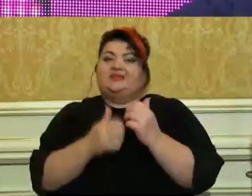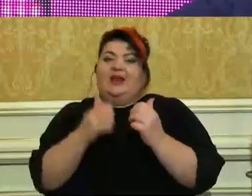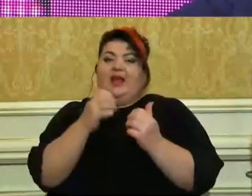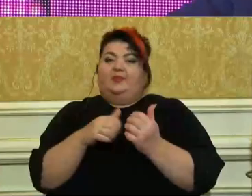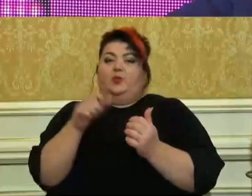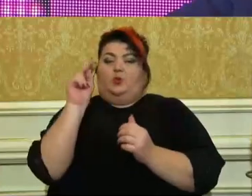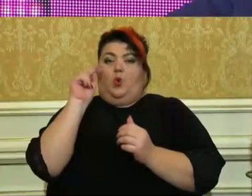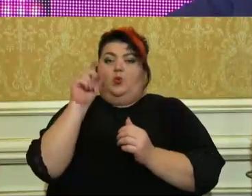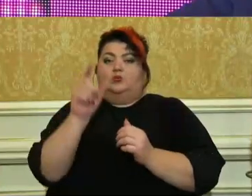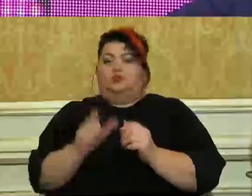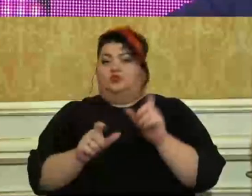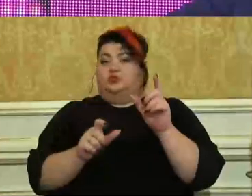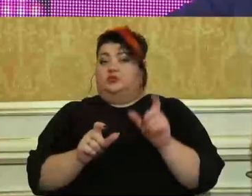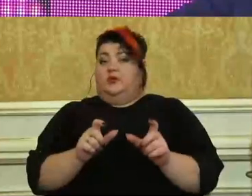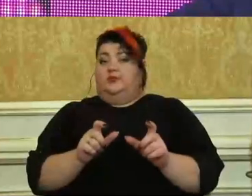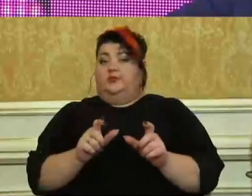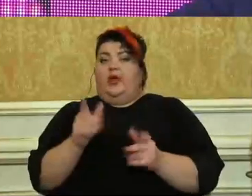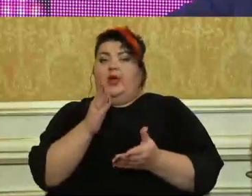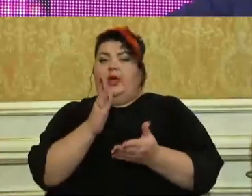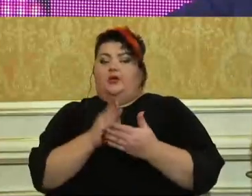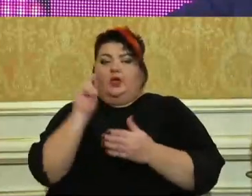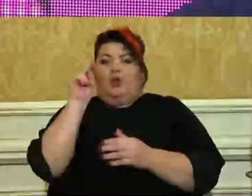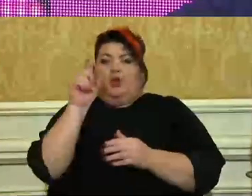operate the so-called the average student's